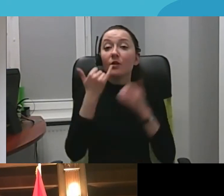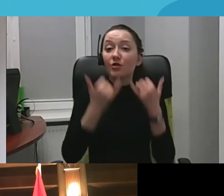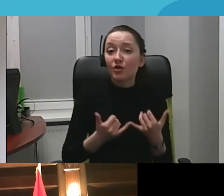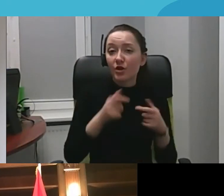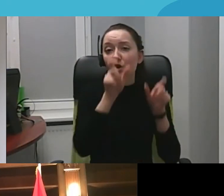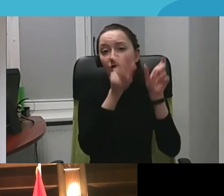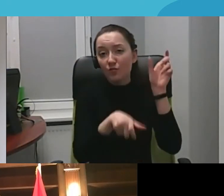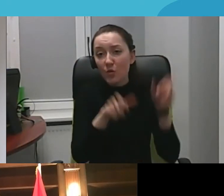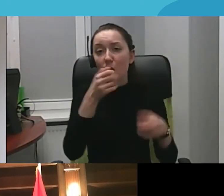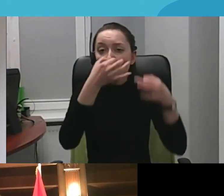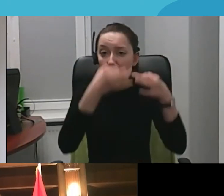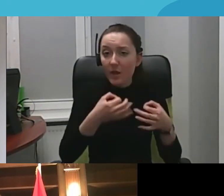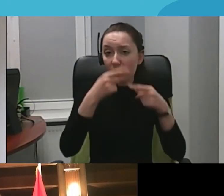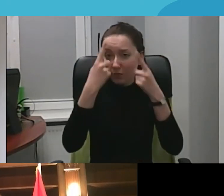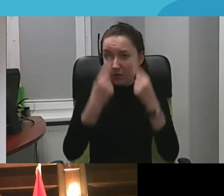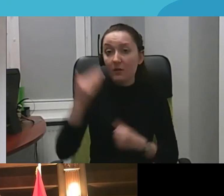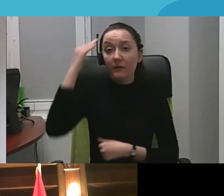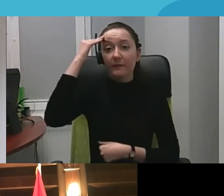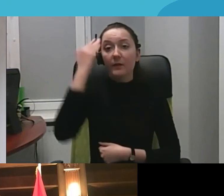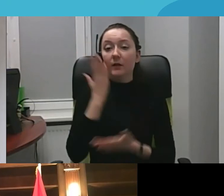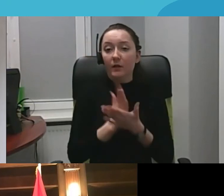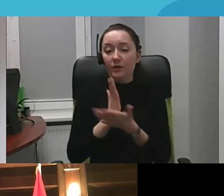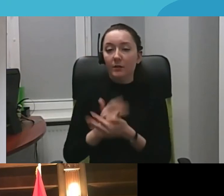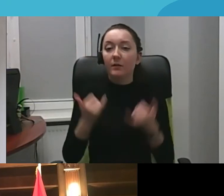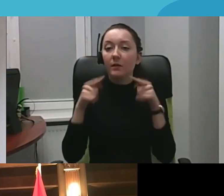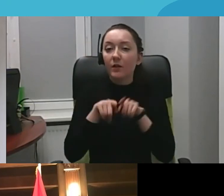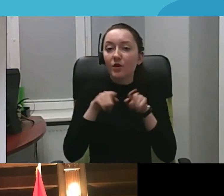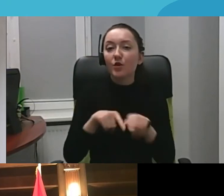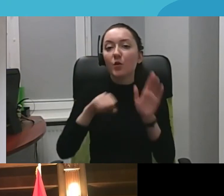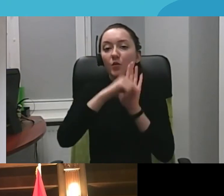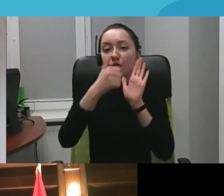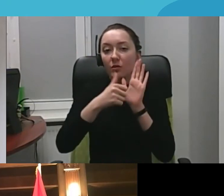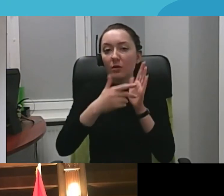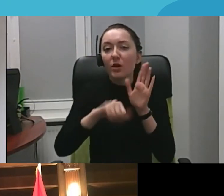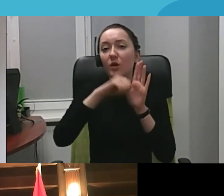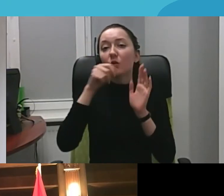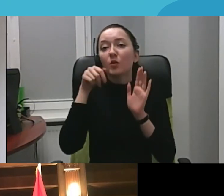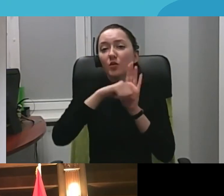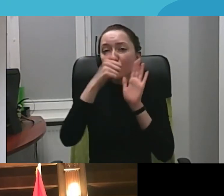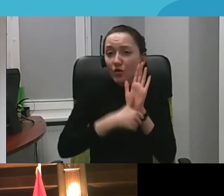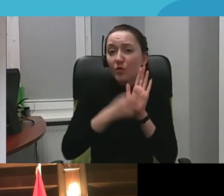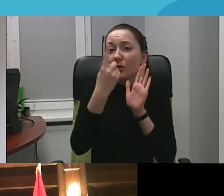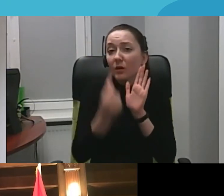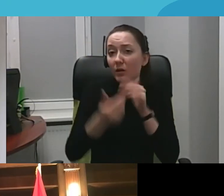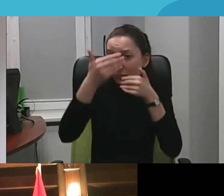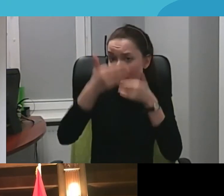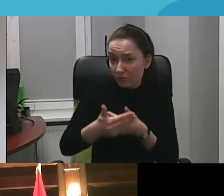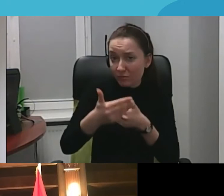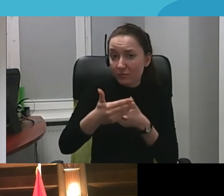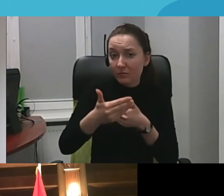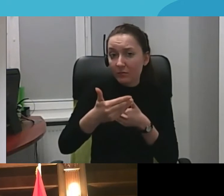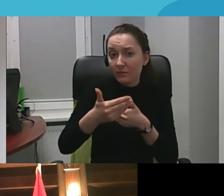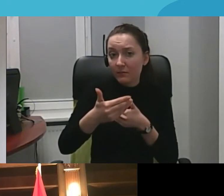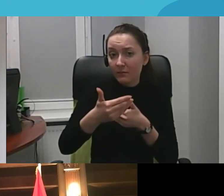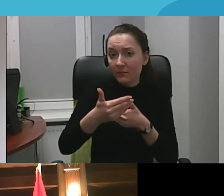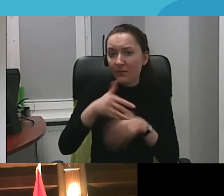of 16 days of activism against gender-based violence. And this is a chance for us to remember again and recognize the women on the front